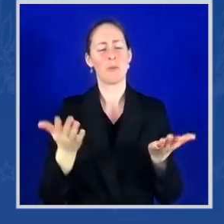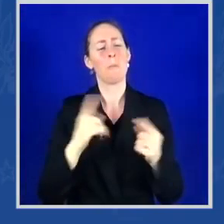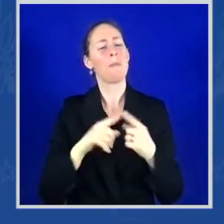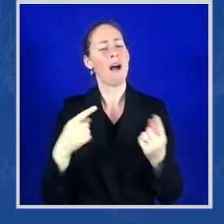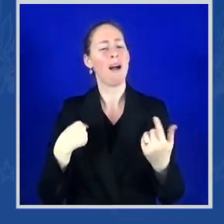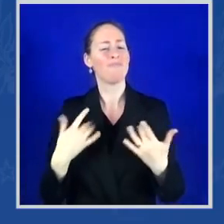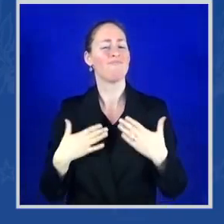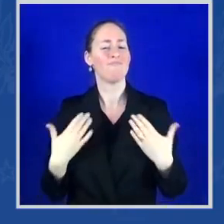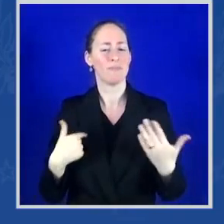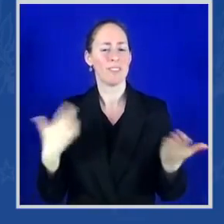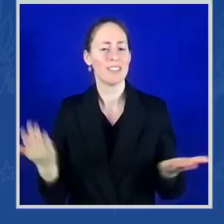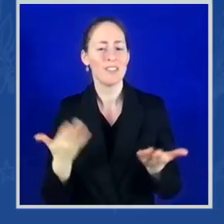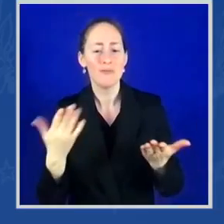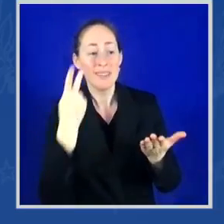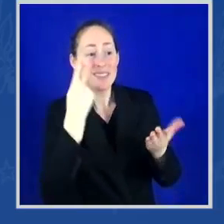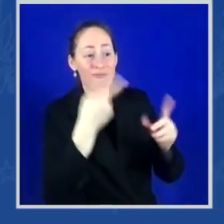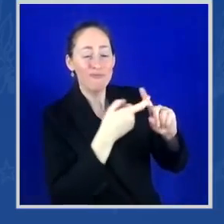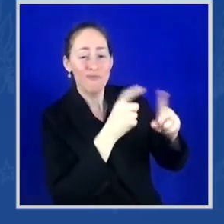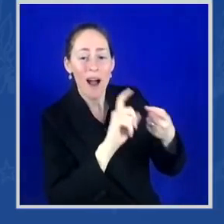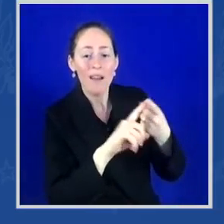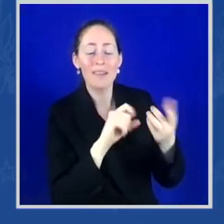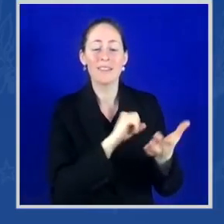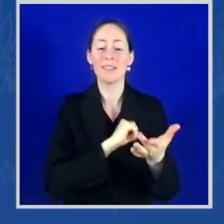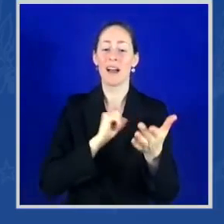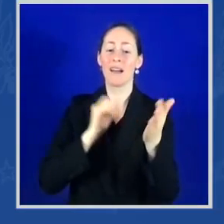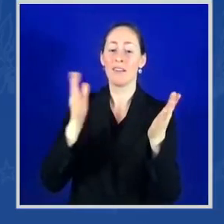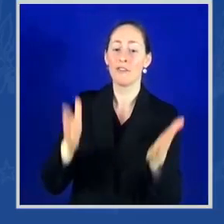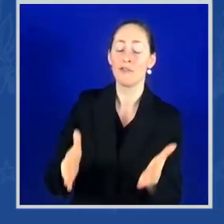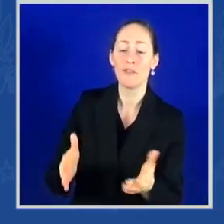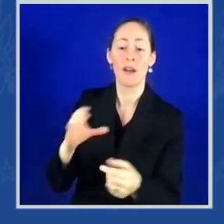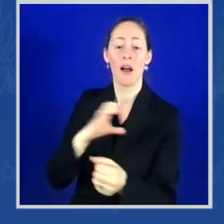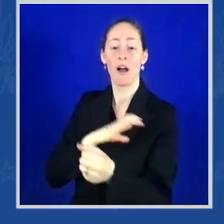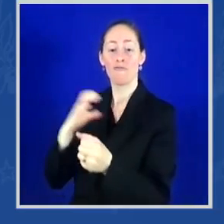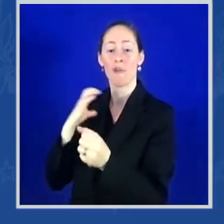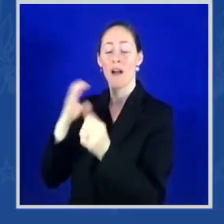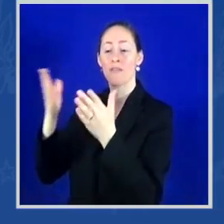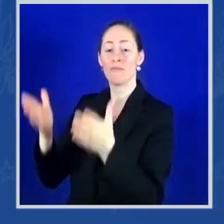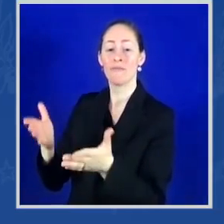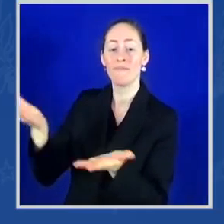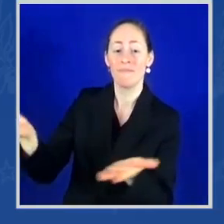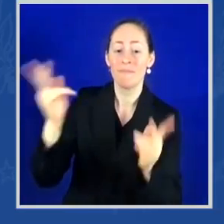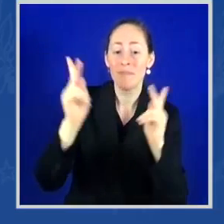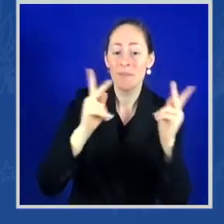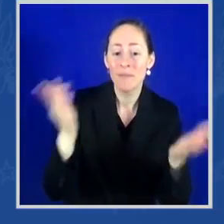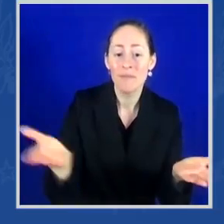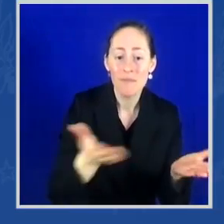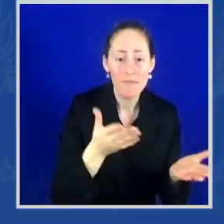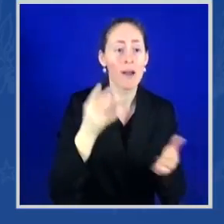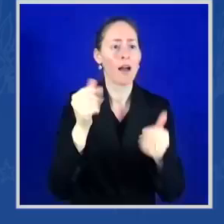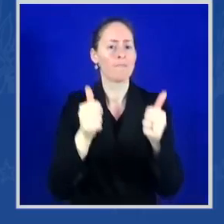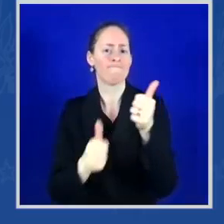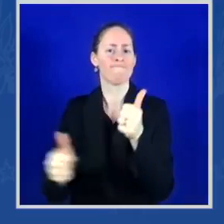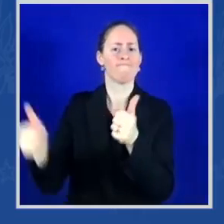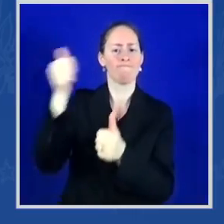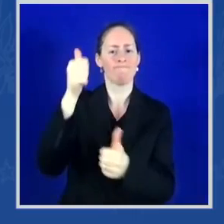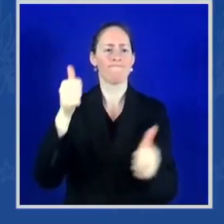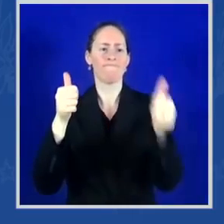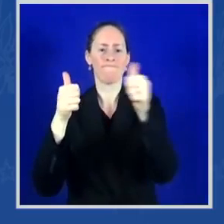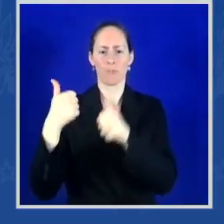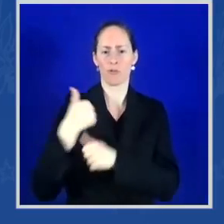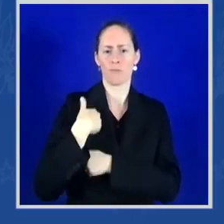Attorney General Kathy Jennings, General Barry, it's good to see you, and thank you for everything you do for the Delaware National